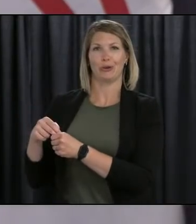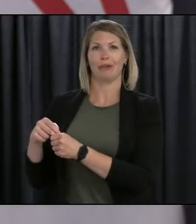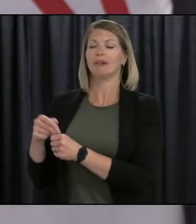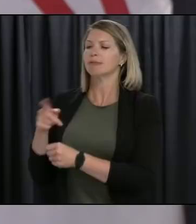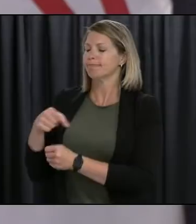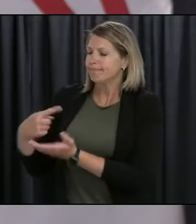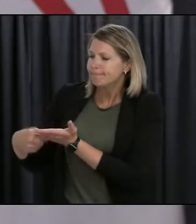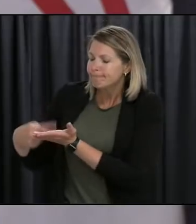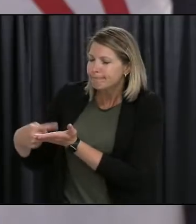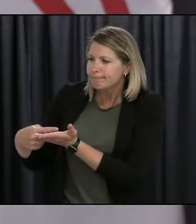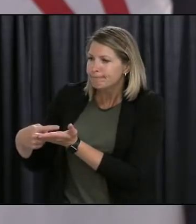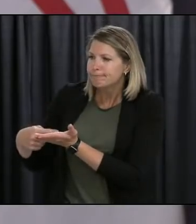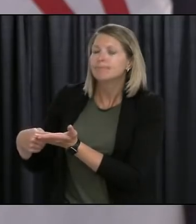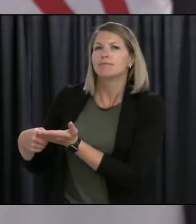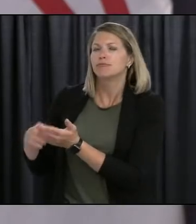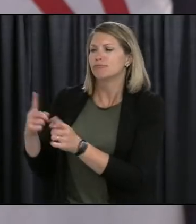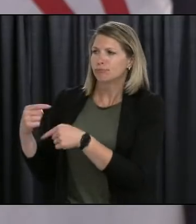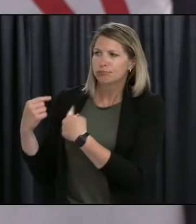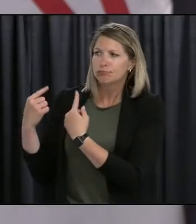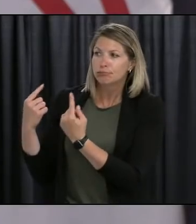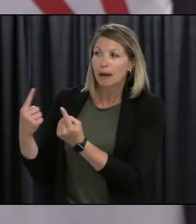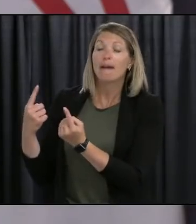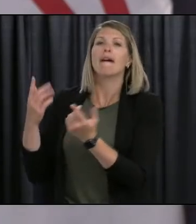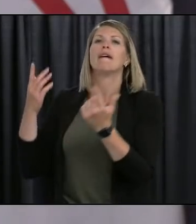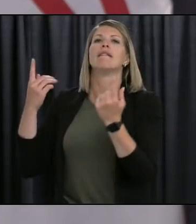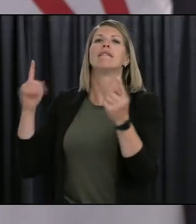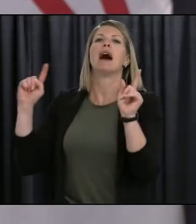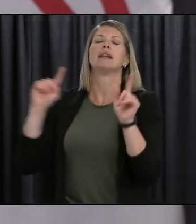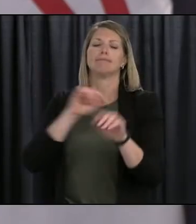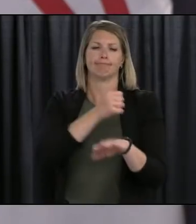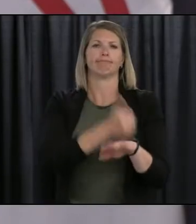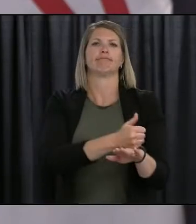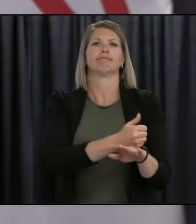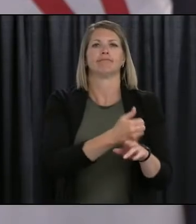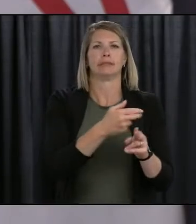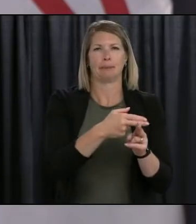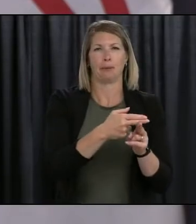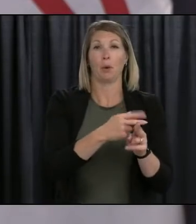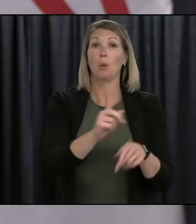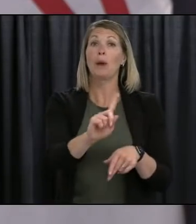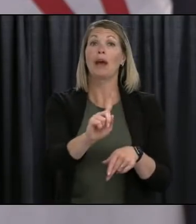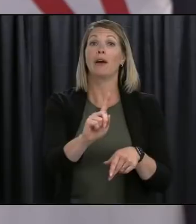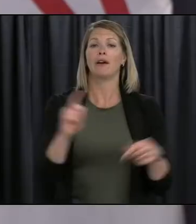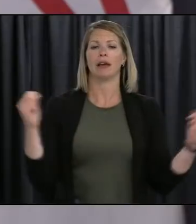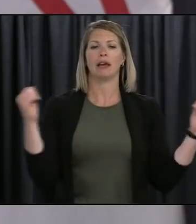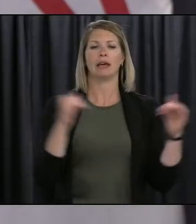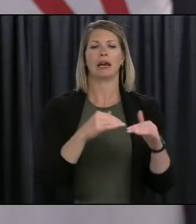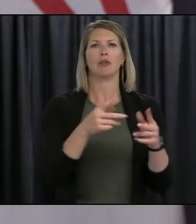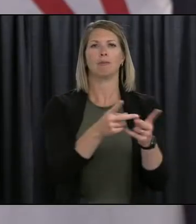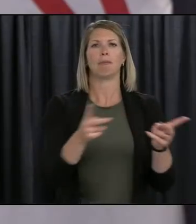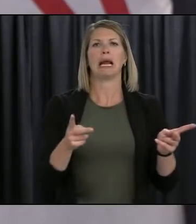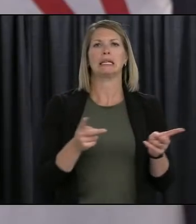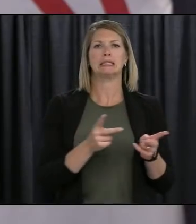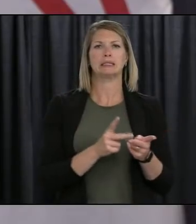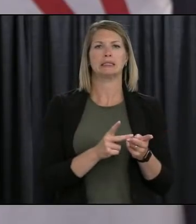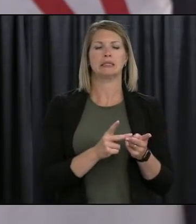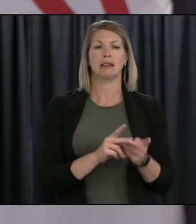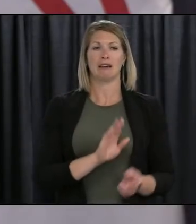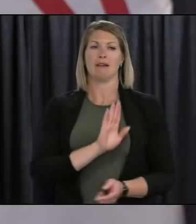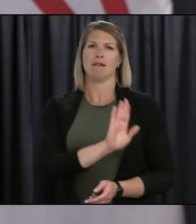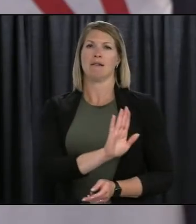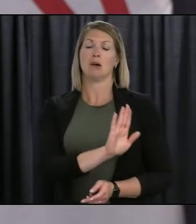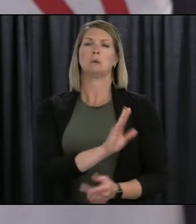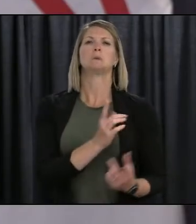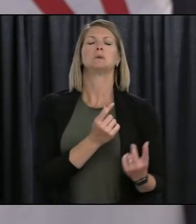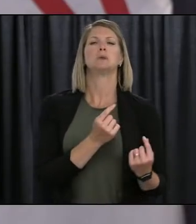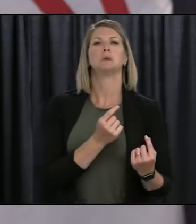this unprecedented time. So they've been involved in this all along the way. The Gathering Place in St. John's provides compassionate street-level supports to